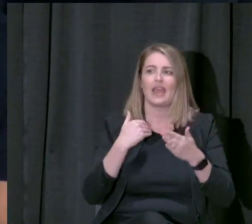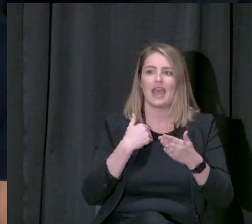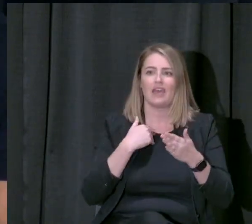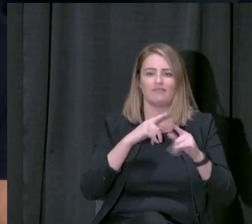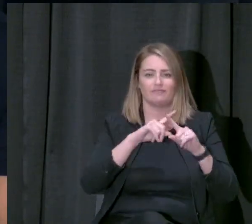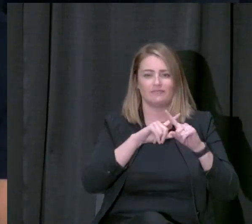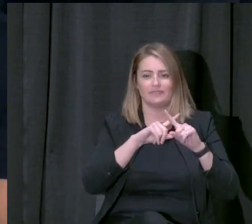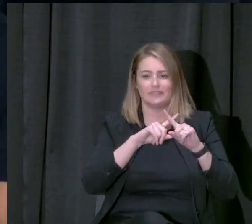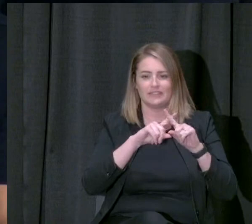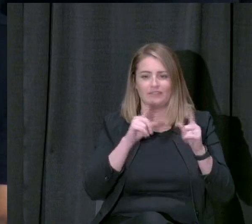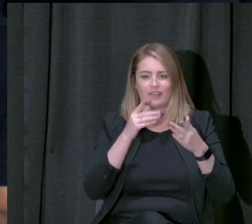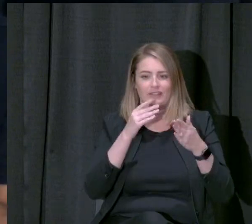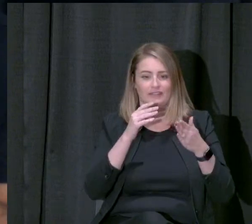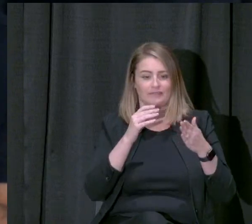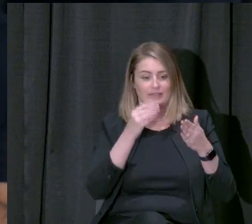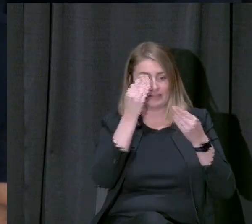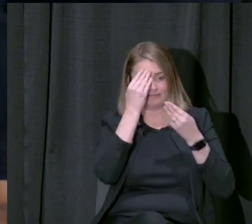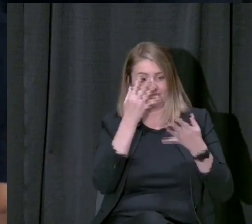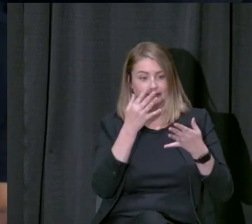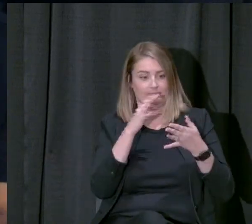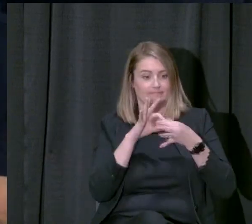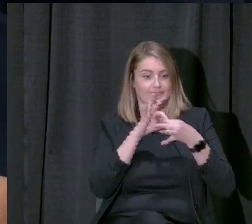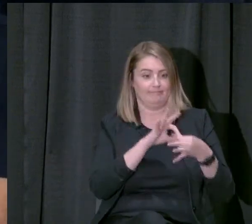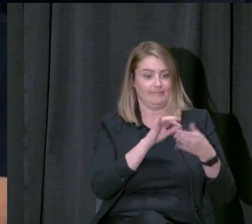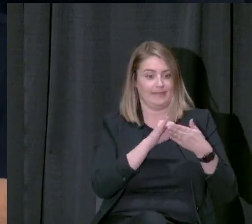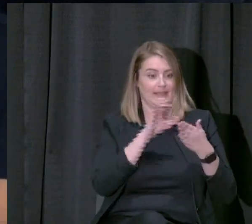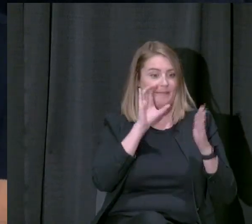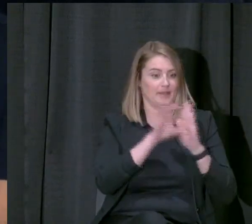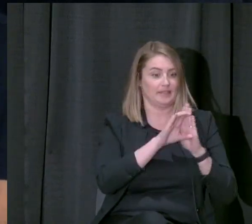extract information from images and have them be spoken out.